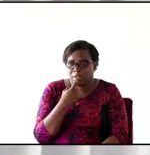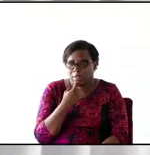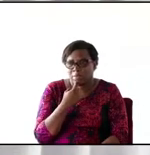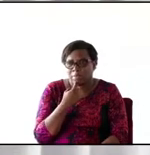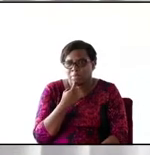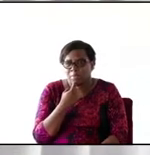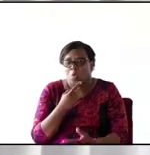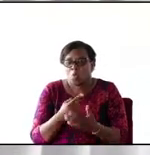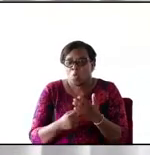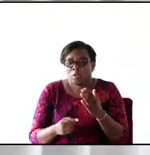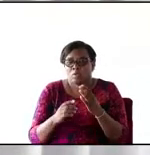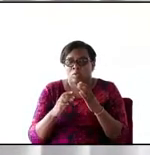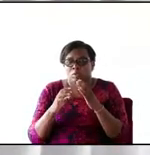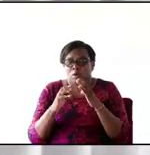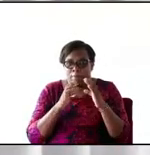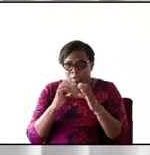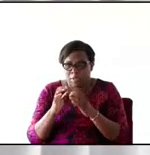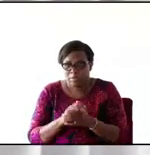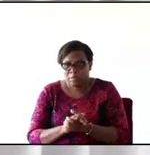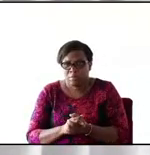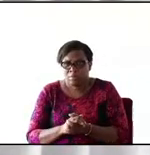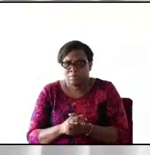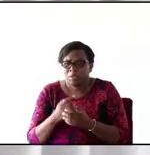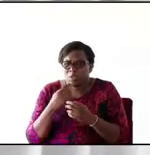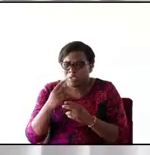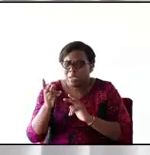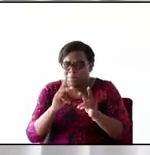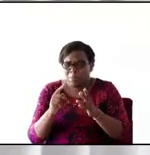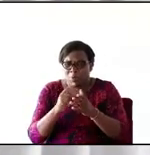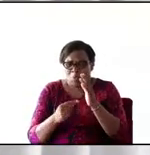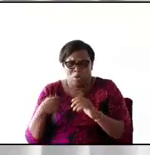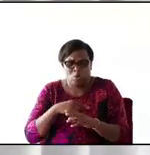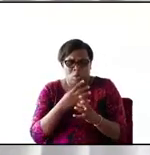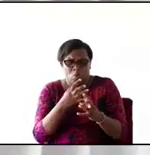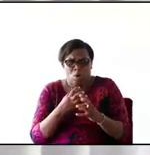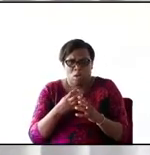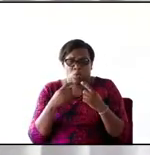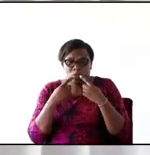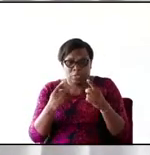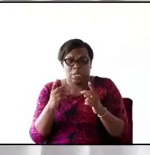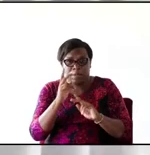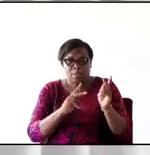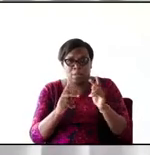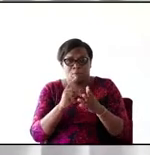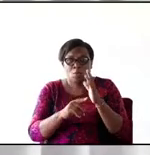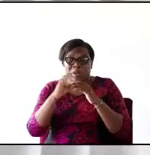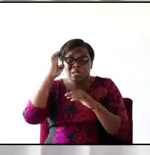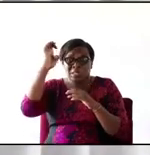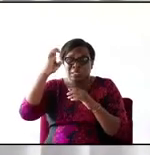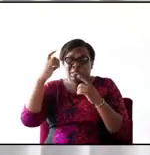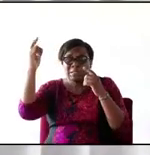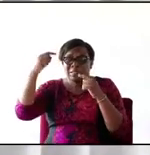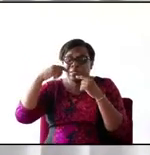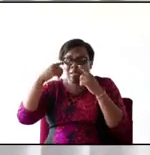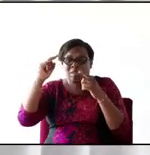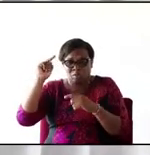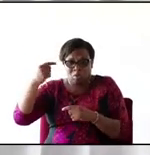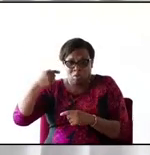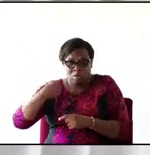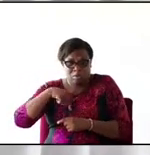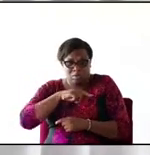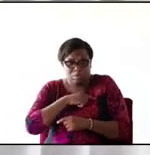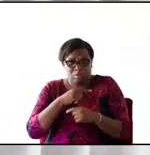what to communicate. So we don't tell the people what we want. We tell the people what he tells us to tell them. He gives